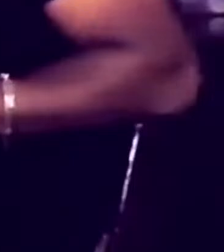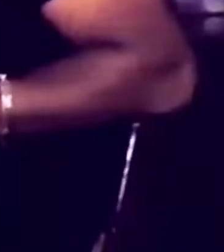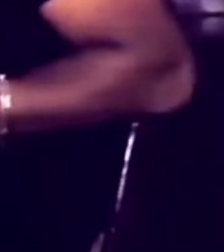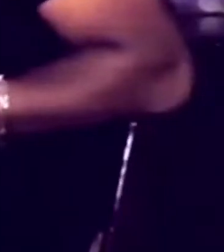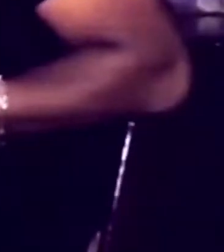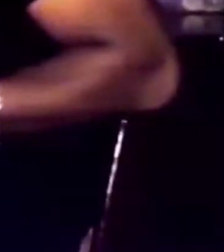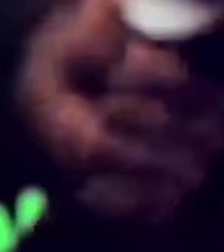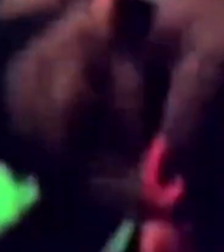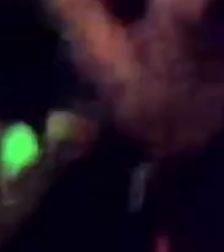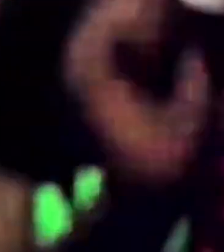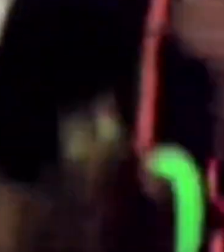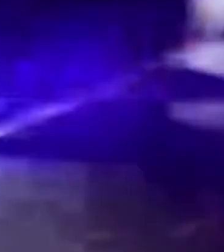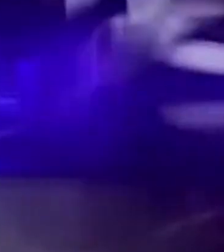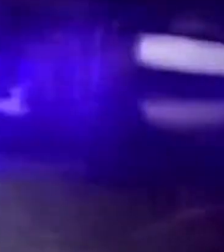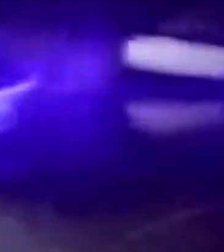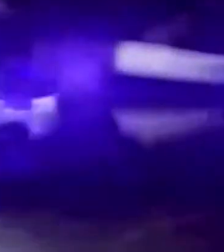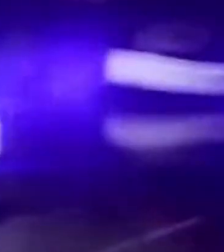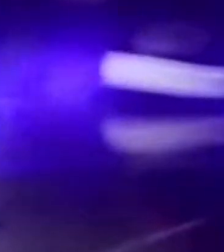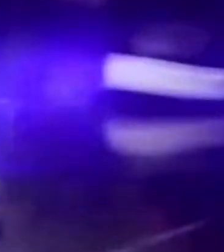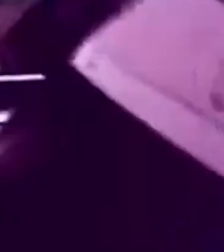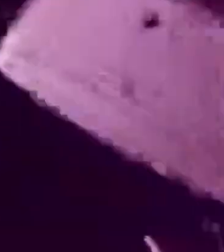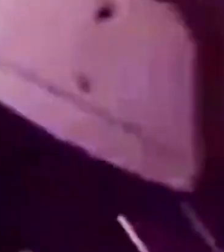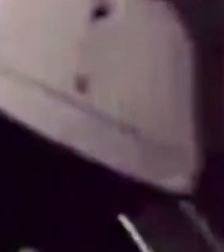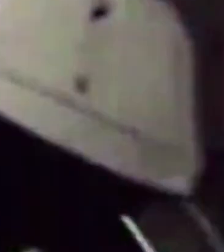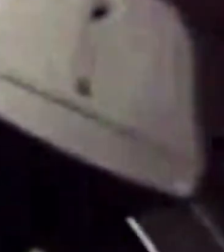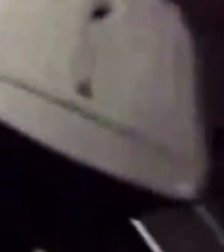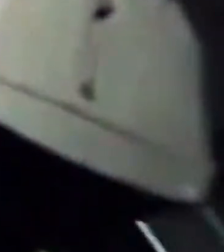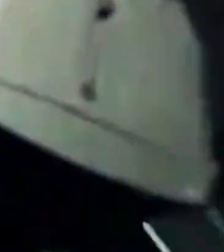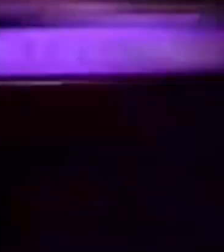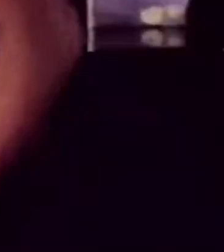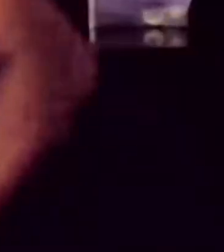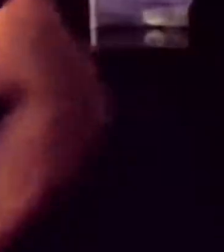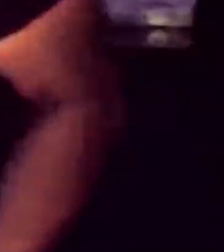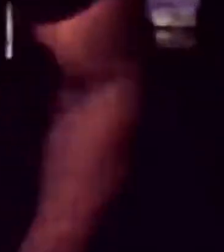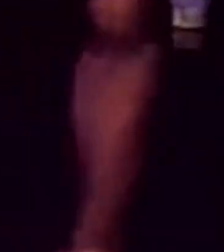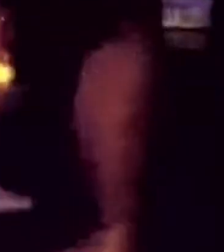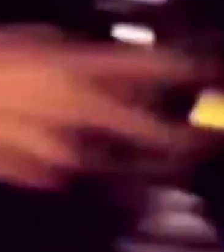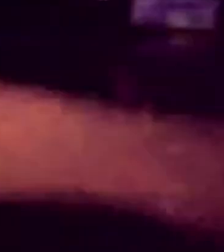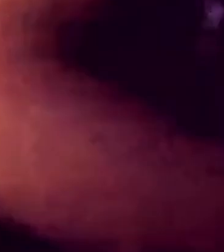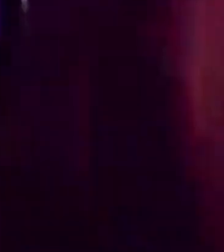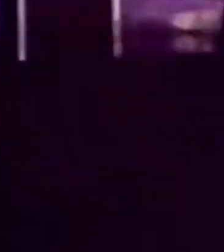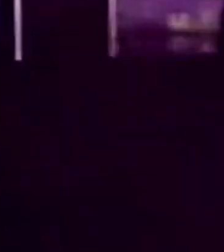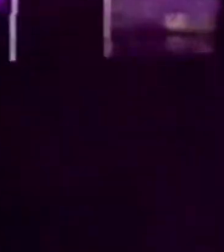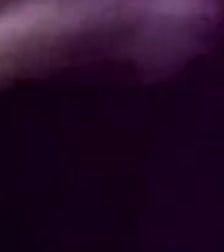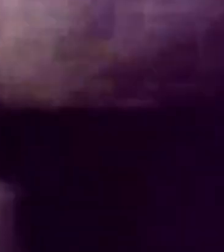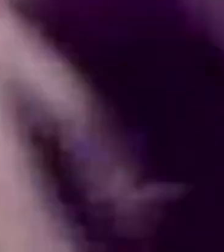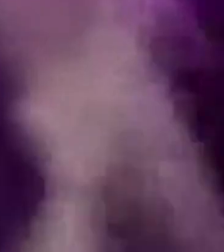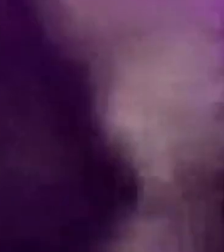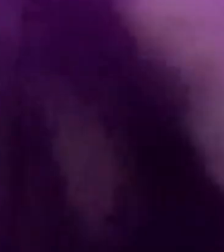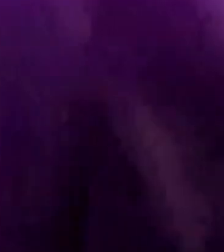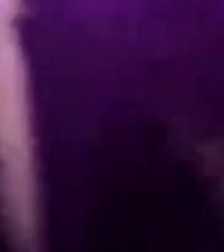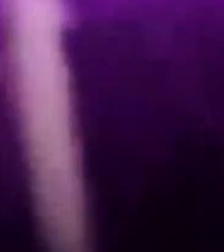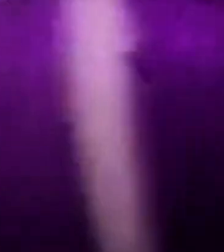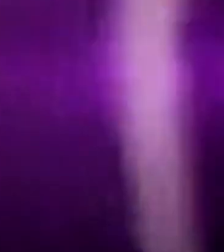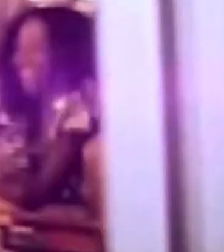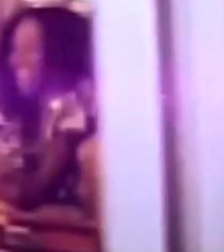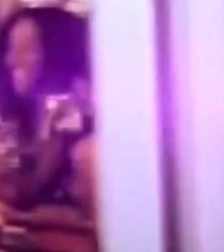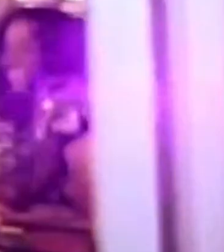get ready to dance the night away. All in the company of the friendliest people you will ever